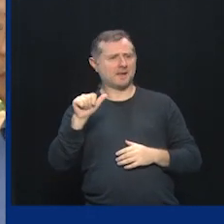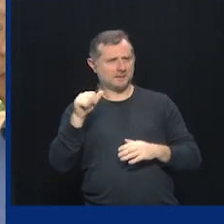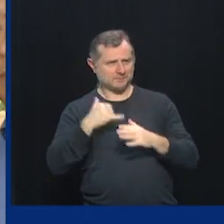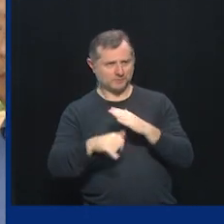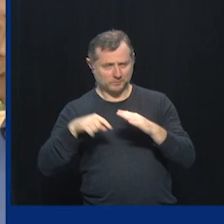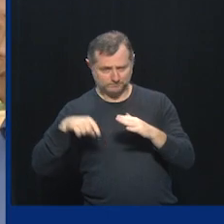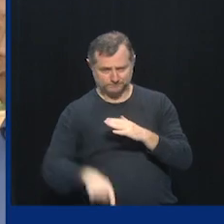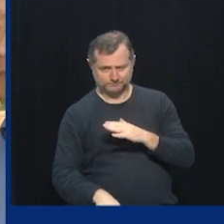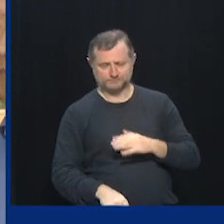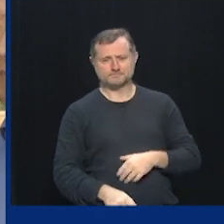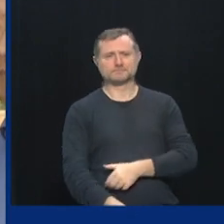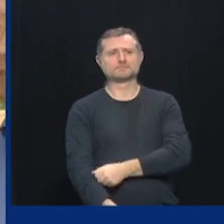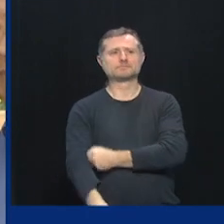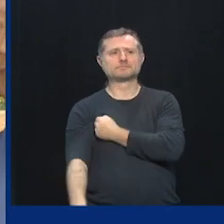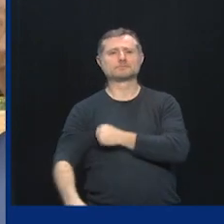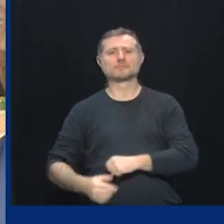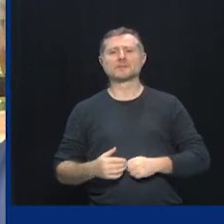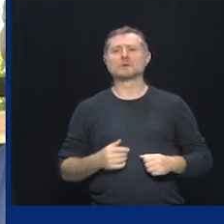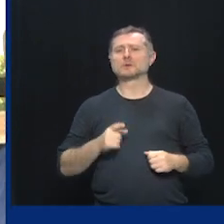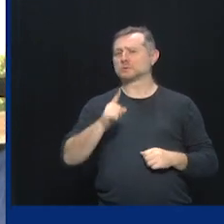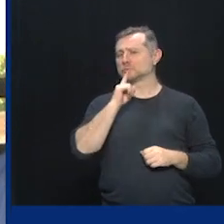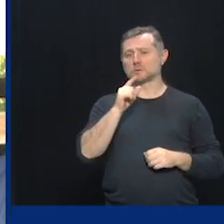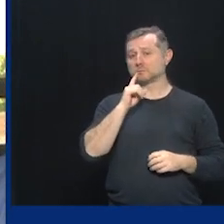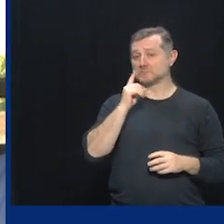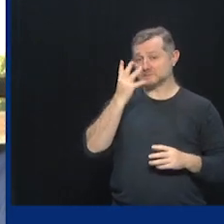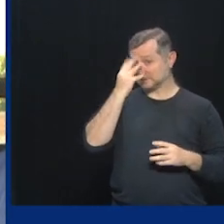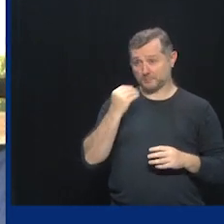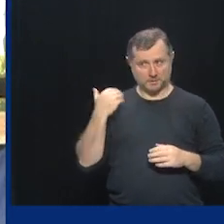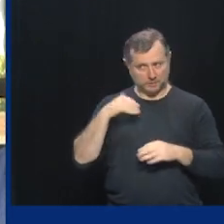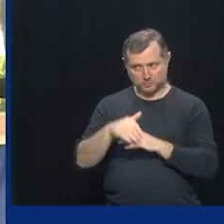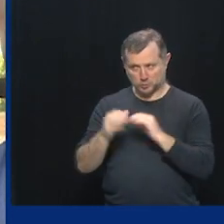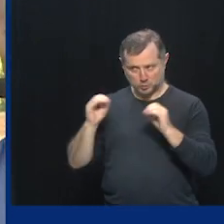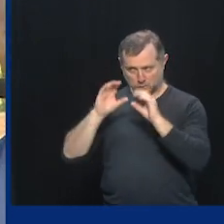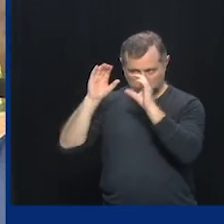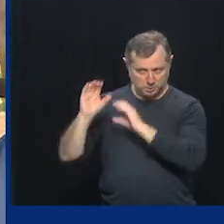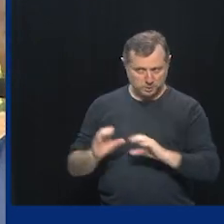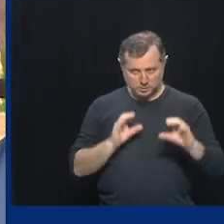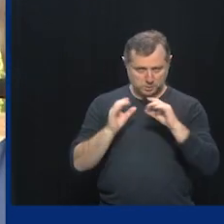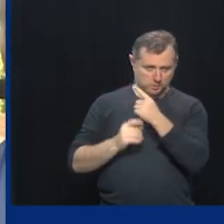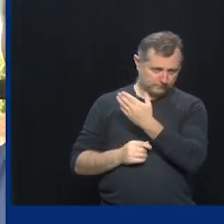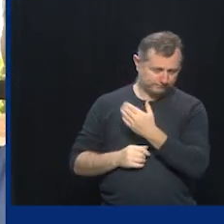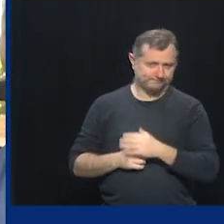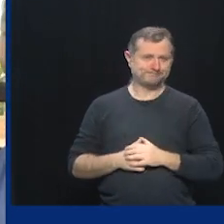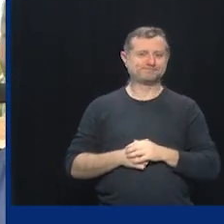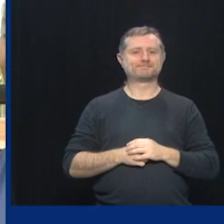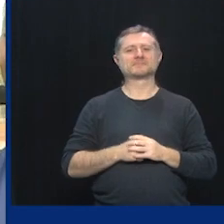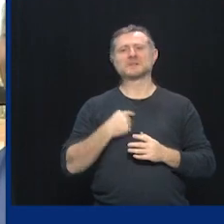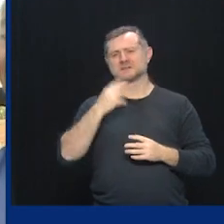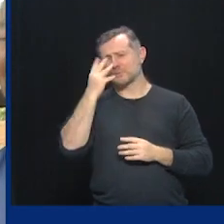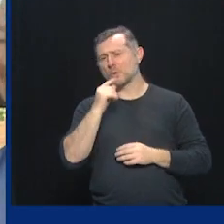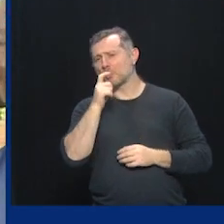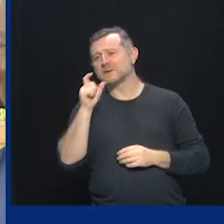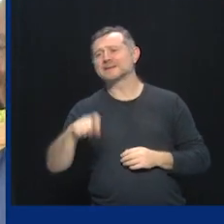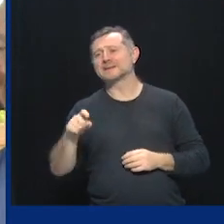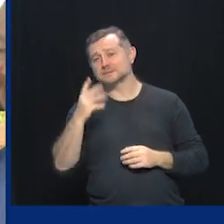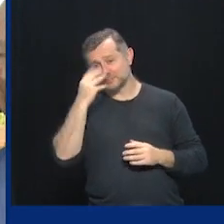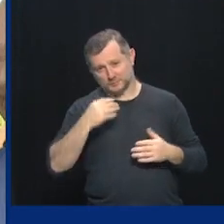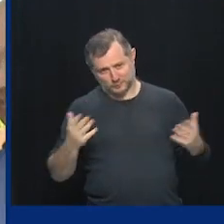nights starting. It just never seems to stop. I've always said sleep is overrated, so we're going to be just fine, so don't worry about